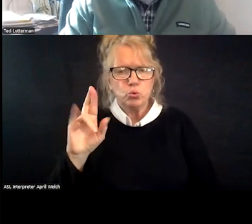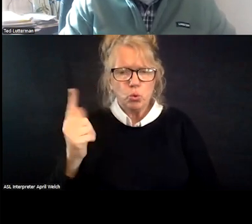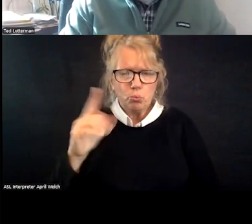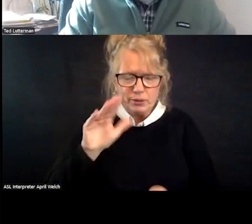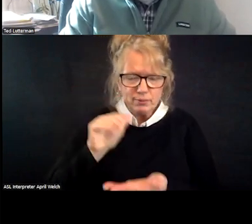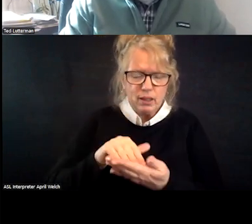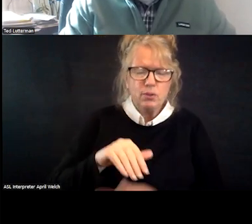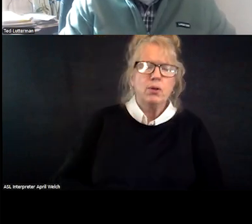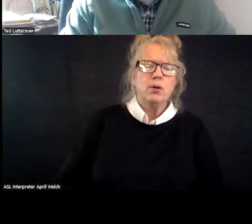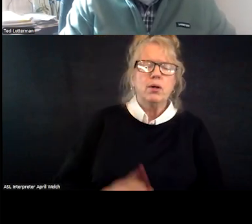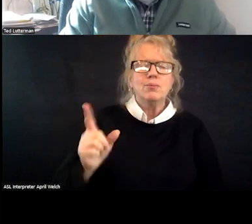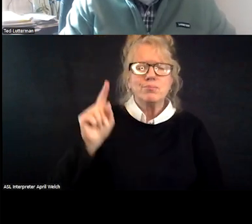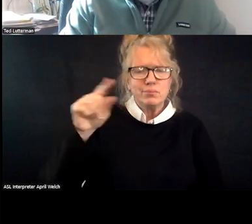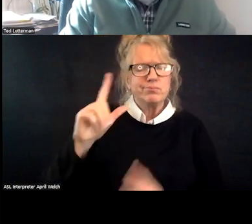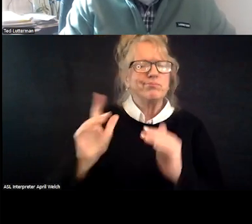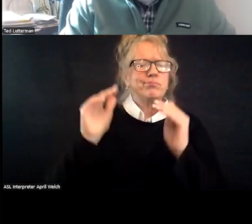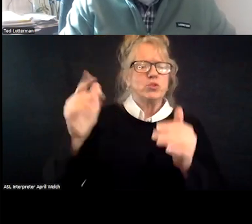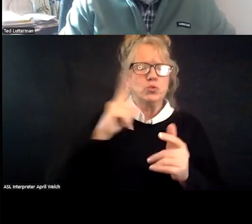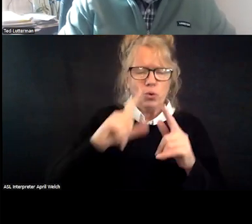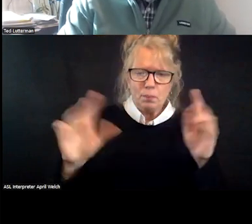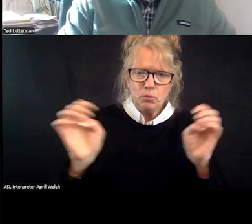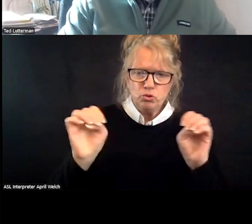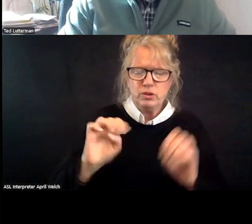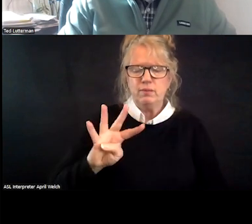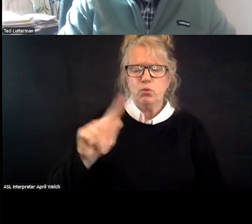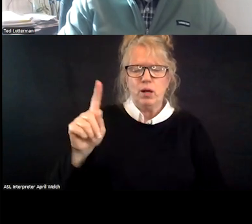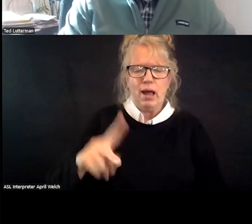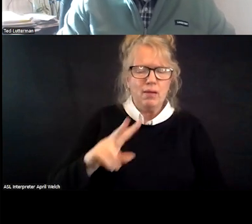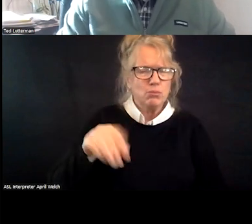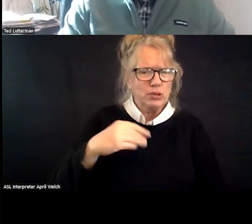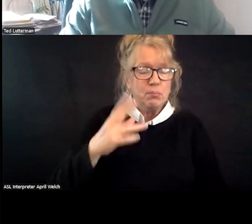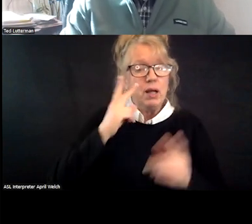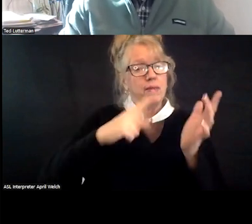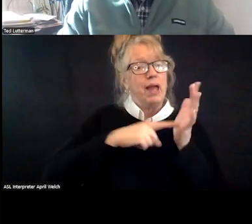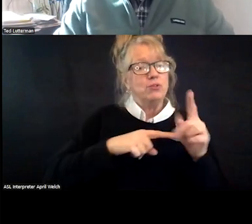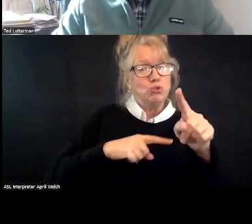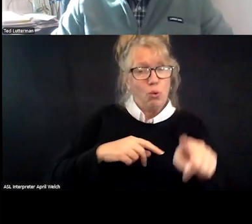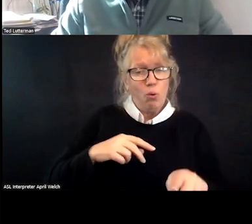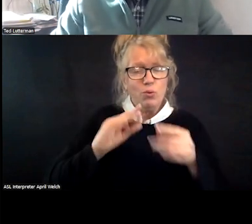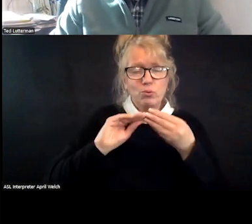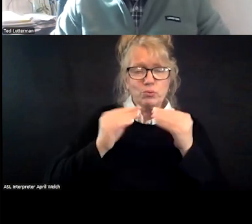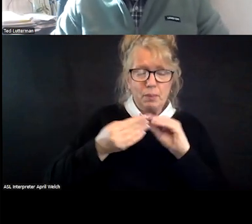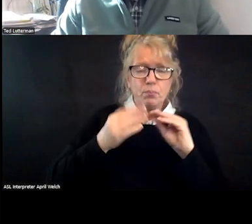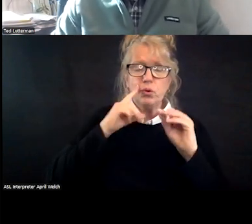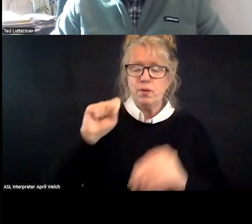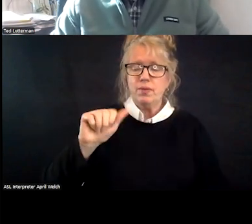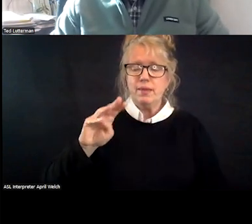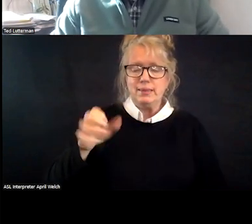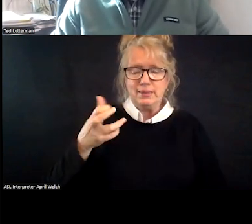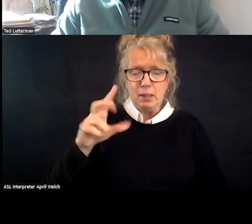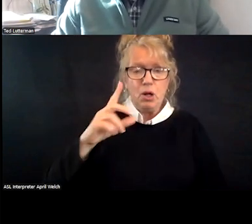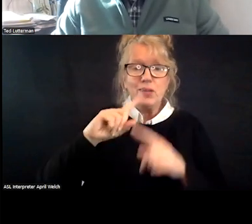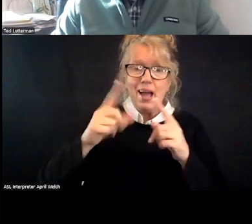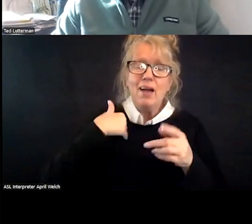few people went on to an emergency room, 4.5%. But again, I think it does show that the SAMHSA model of having call centers,